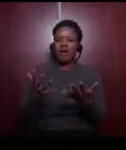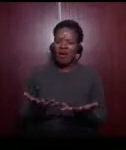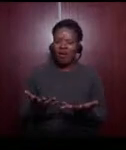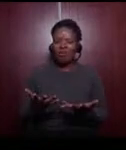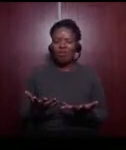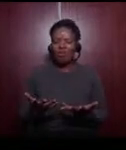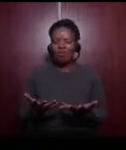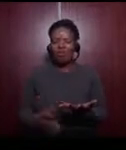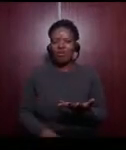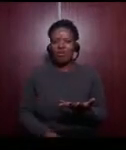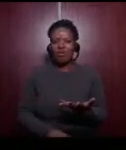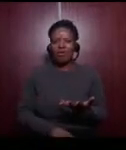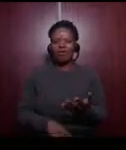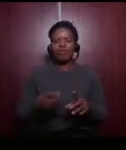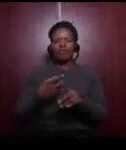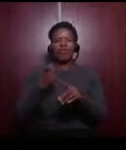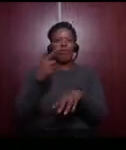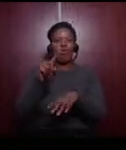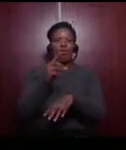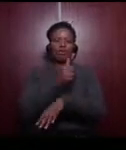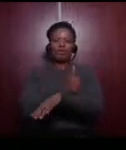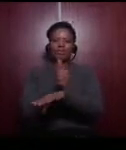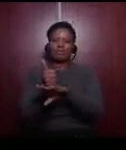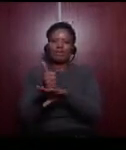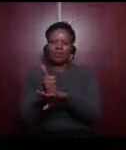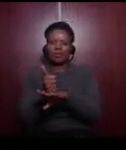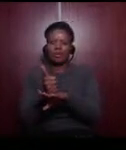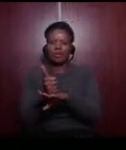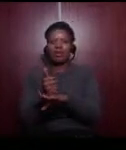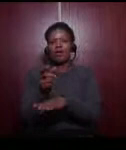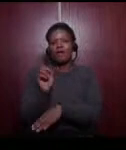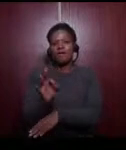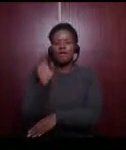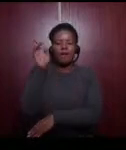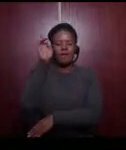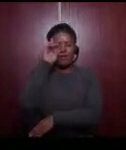ama stakeholders. Because ukukhumbula into